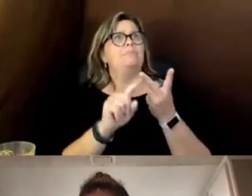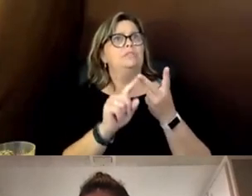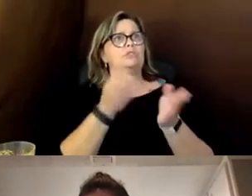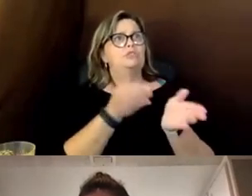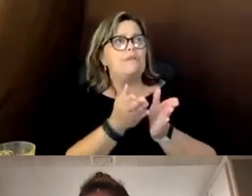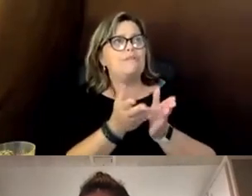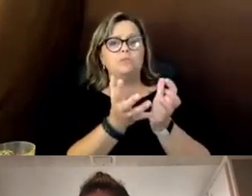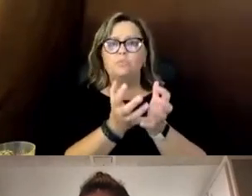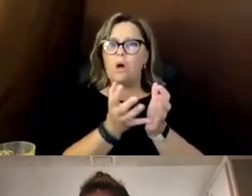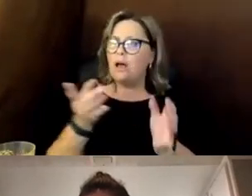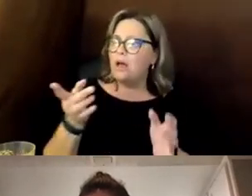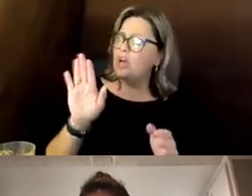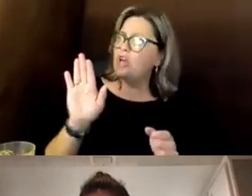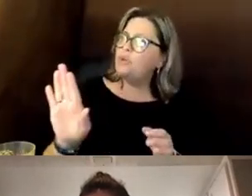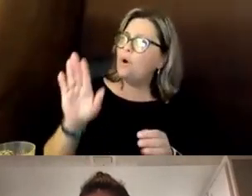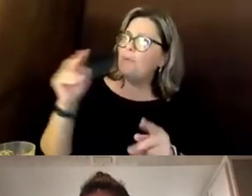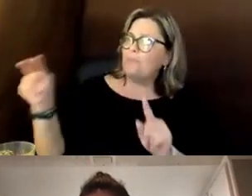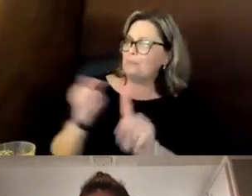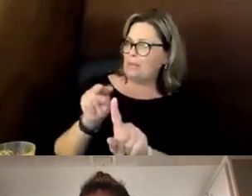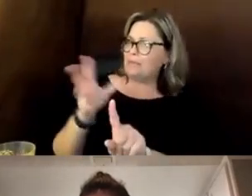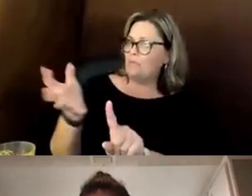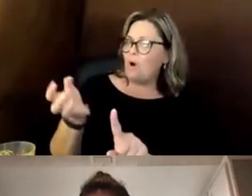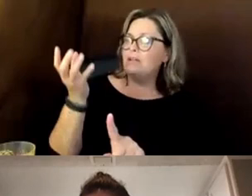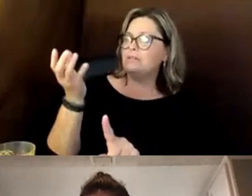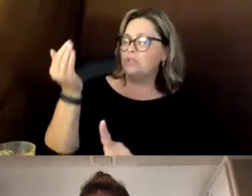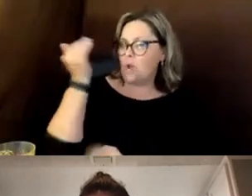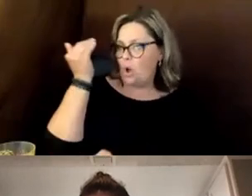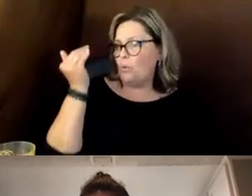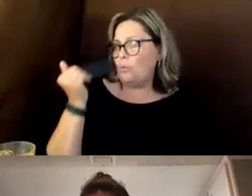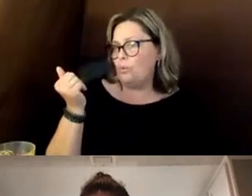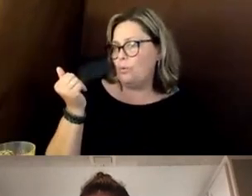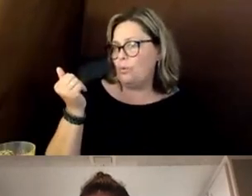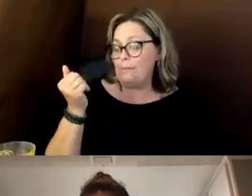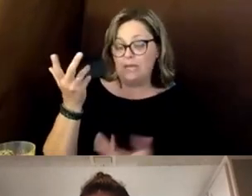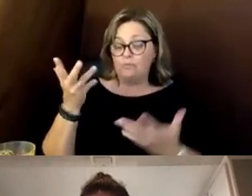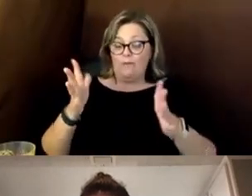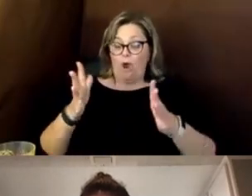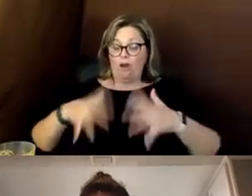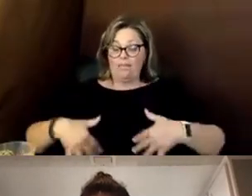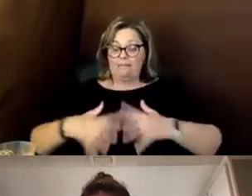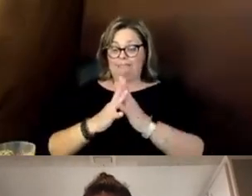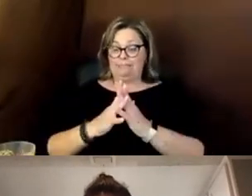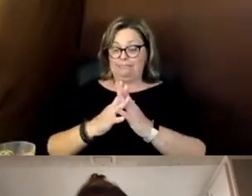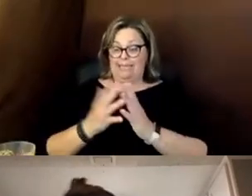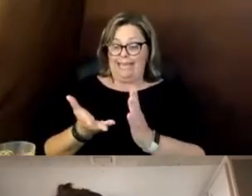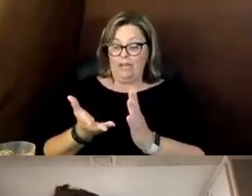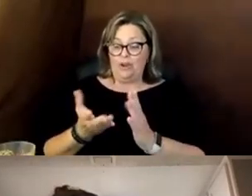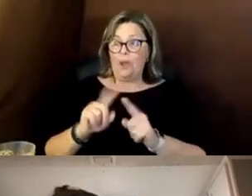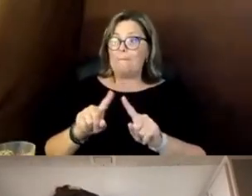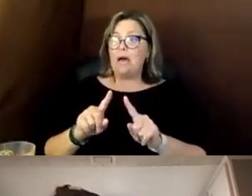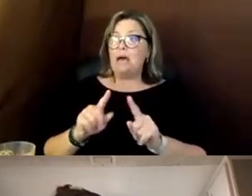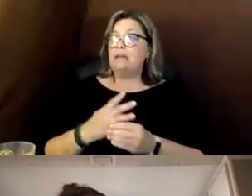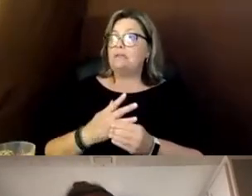your individual perspectives. Now that this plan is here in California, how can we begin to prepare for